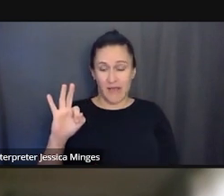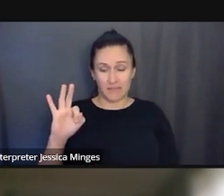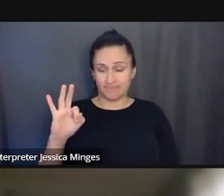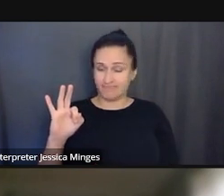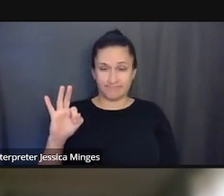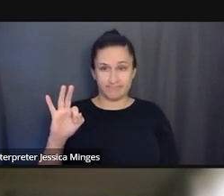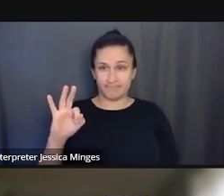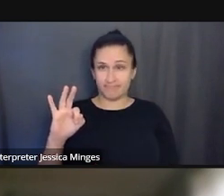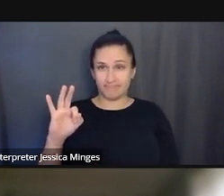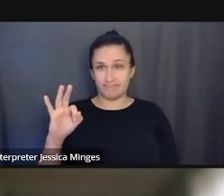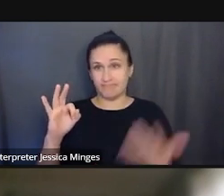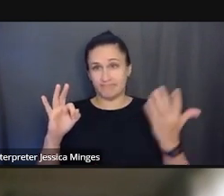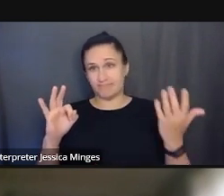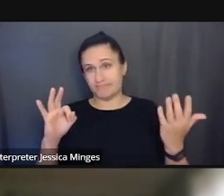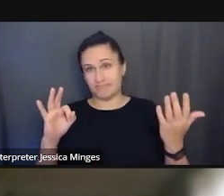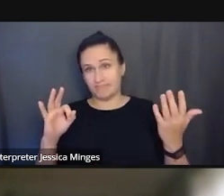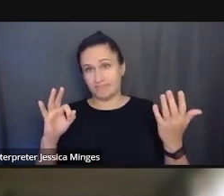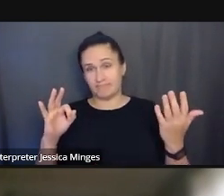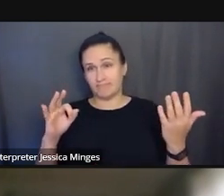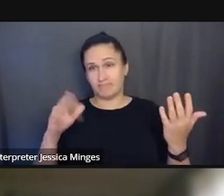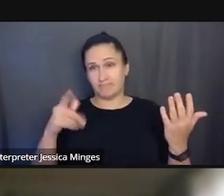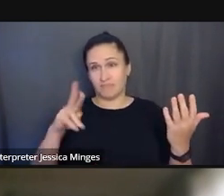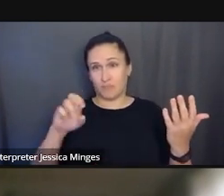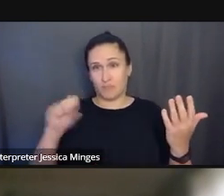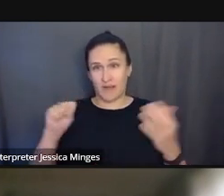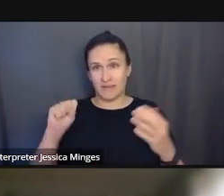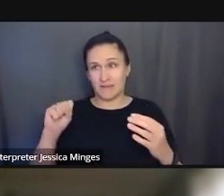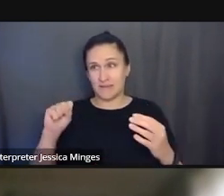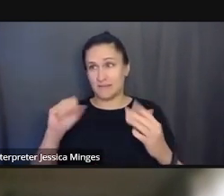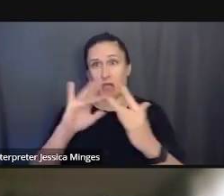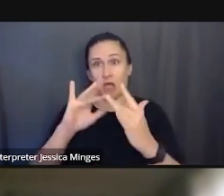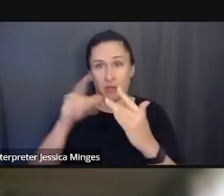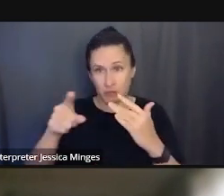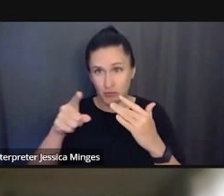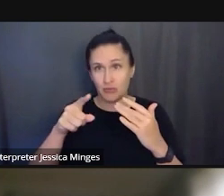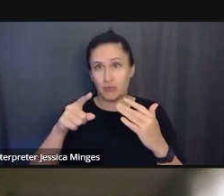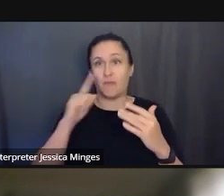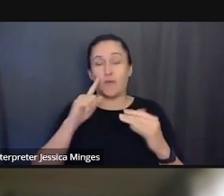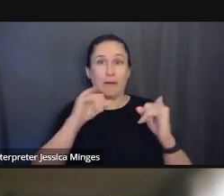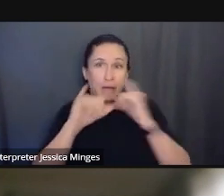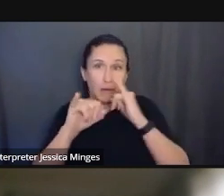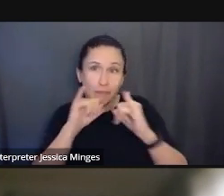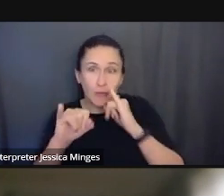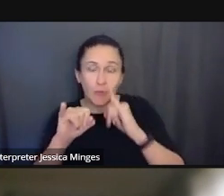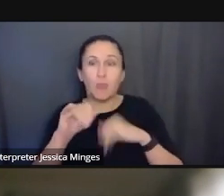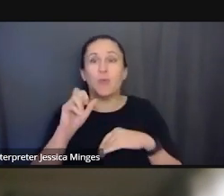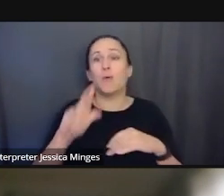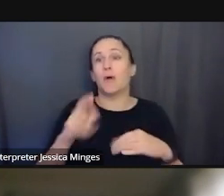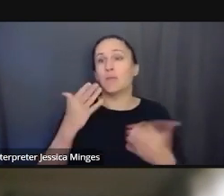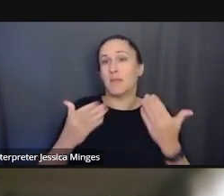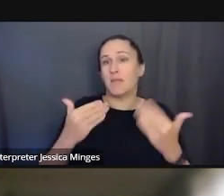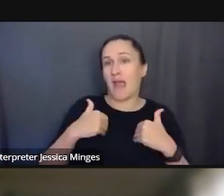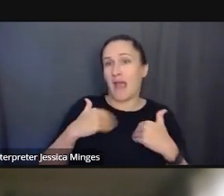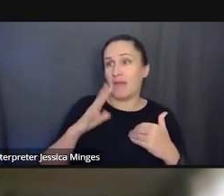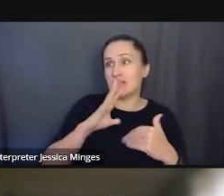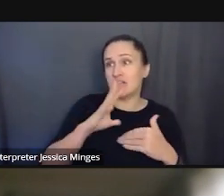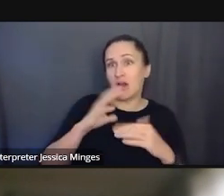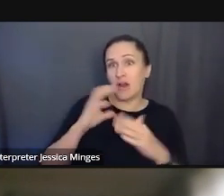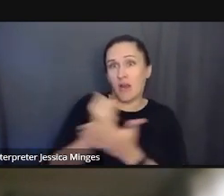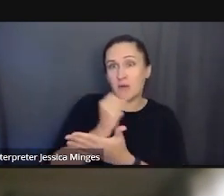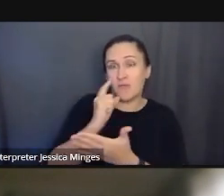asked to participate in any kind of localized media interviewing, might have a talking opportunity at, for